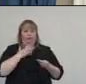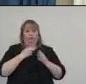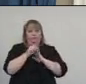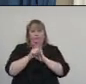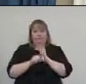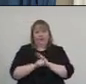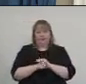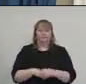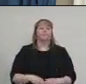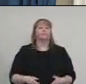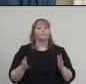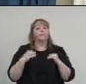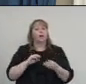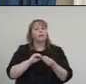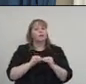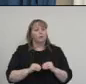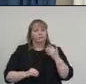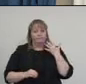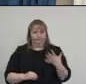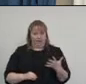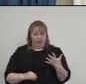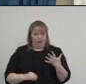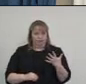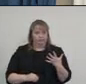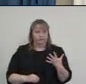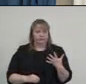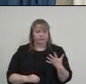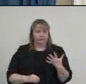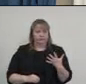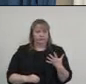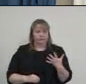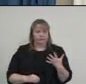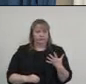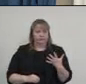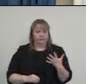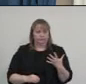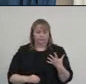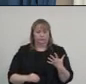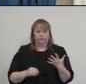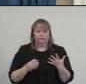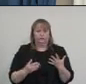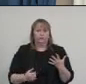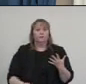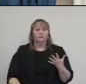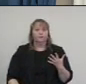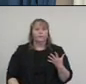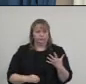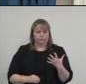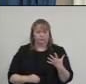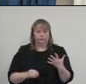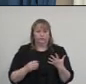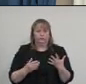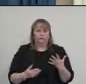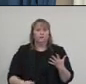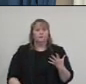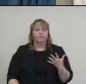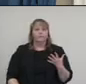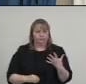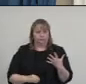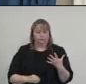is highly qualitative criteria and one we take seriously. We must have